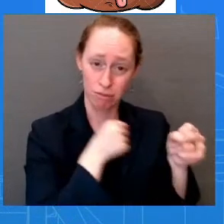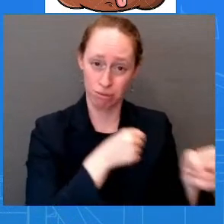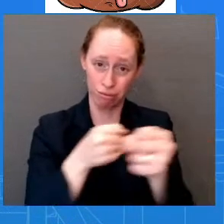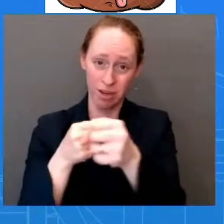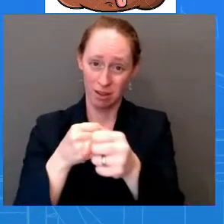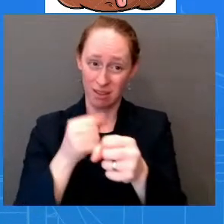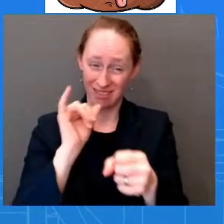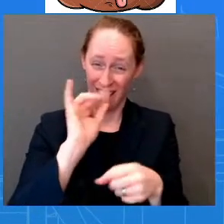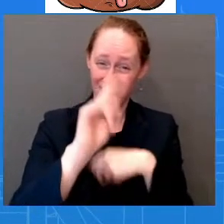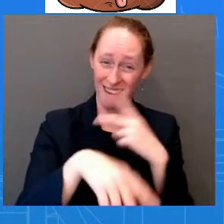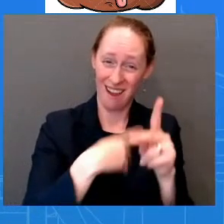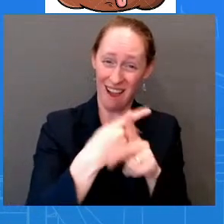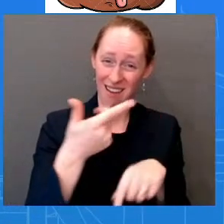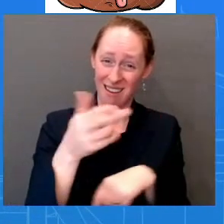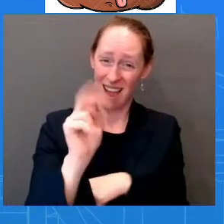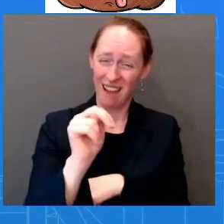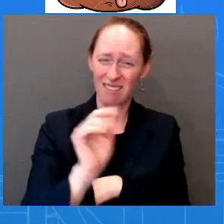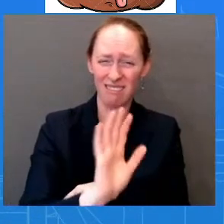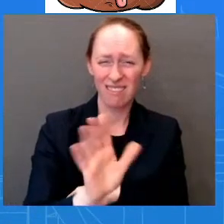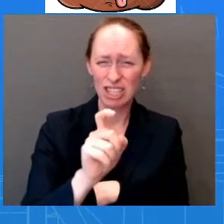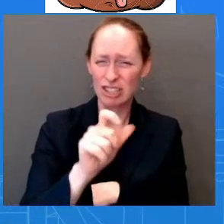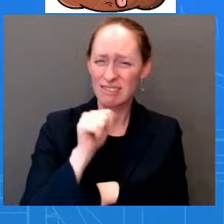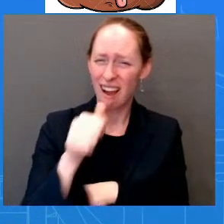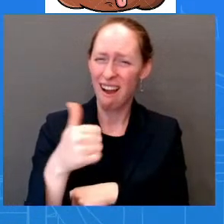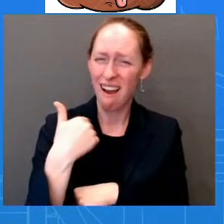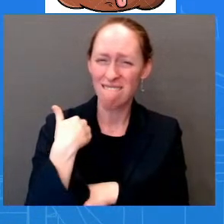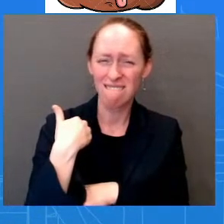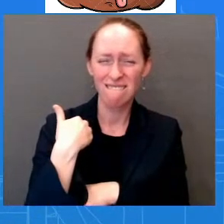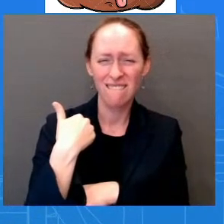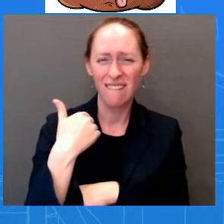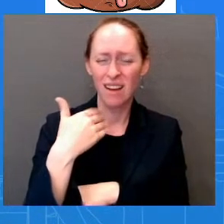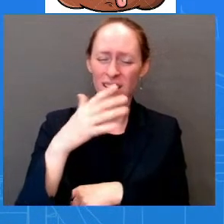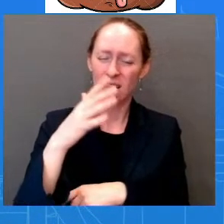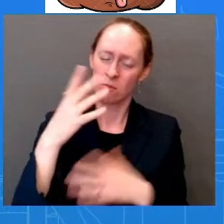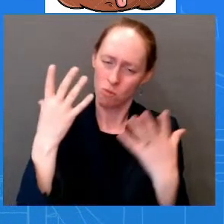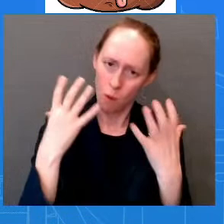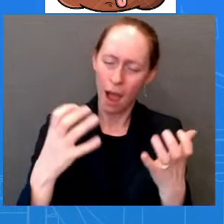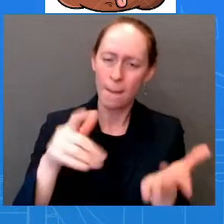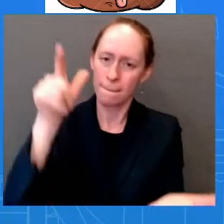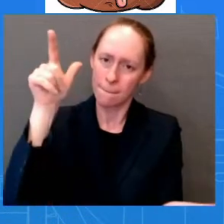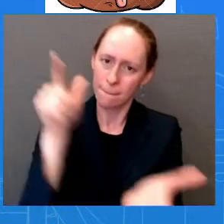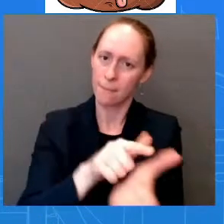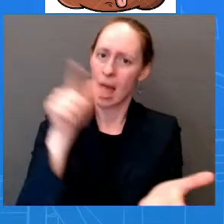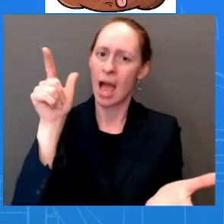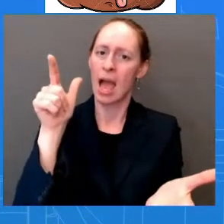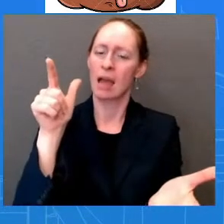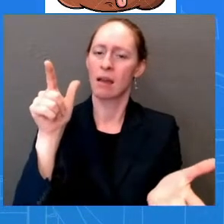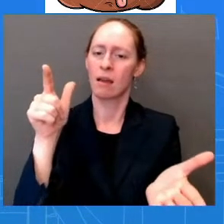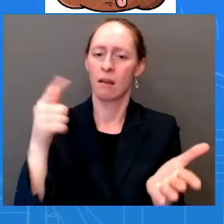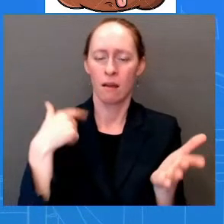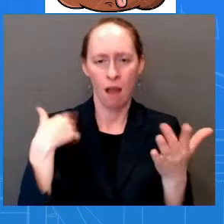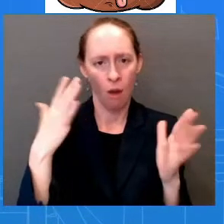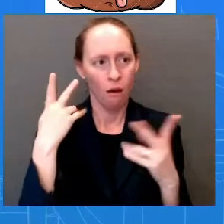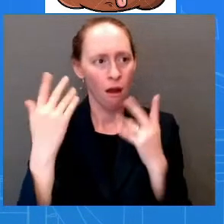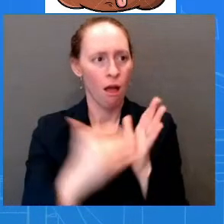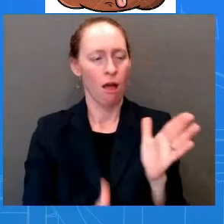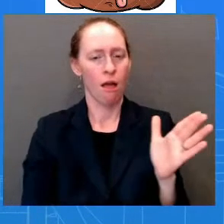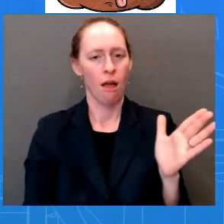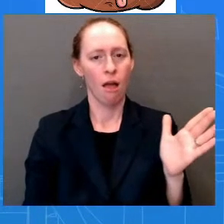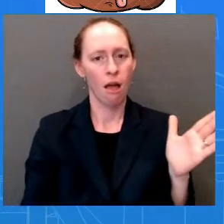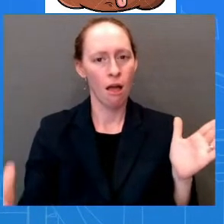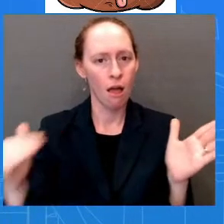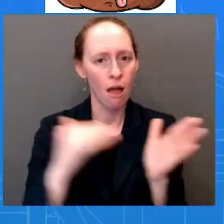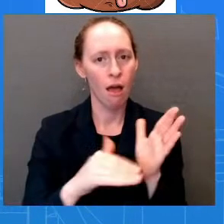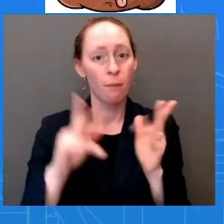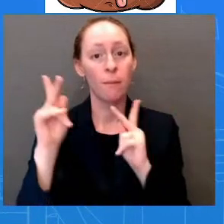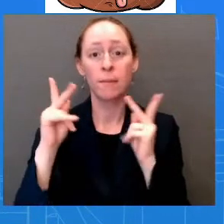assault rifles? To inflict death and terror in our communities. I don't know, this shit took a left. Weapons of war do not